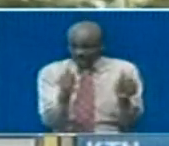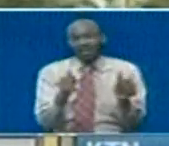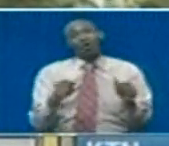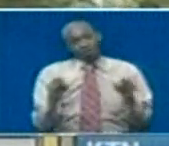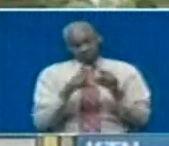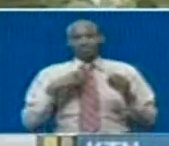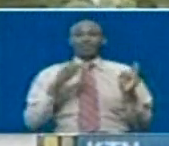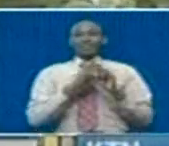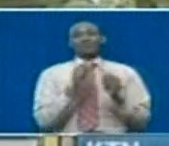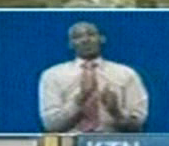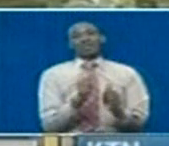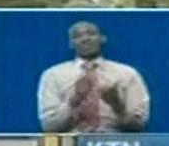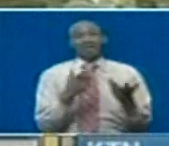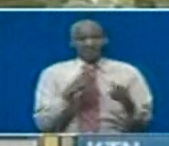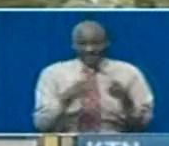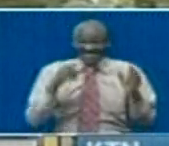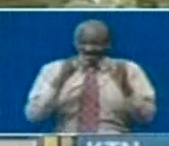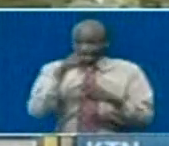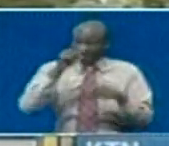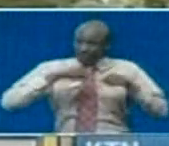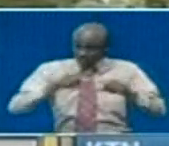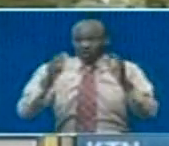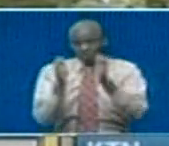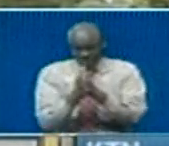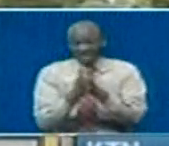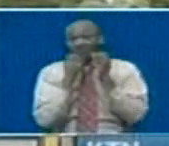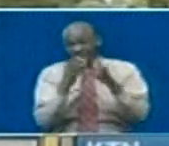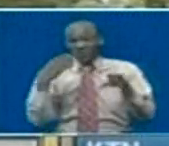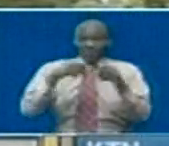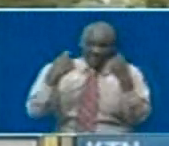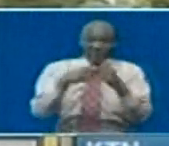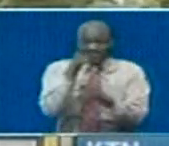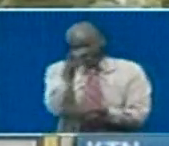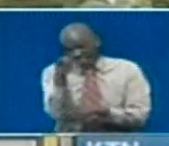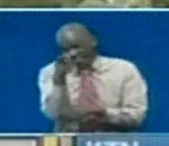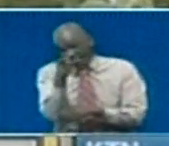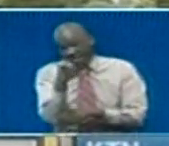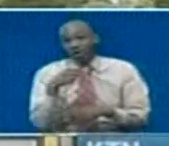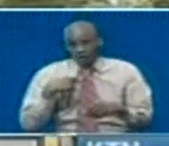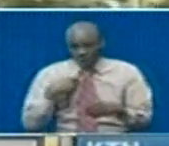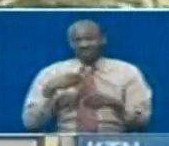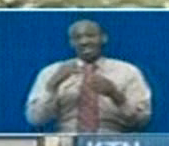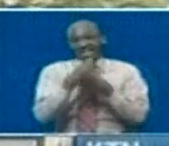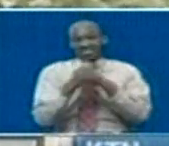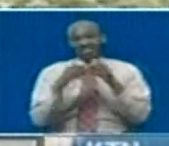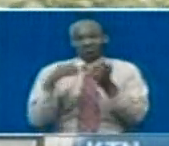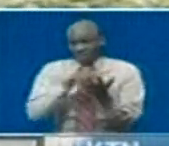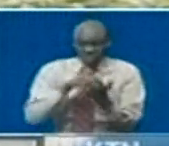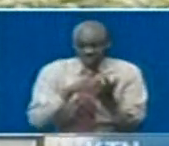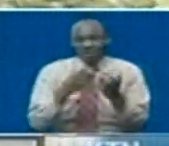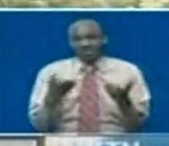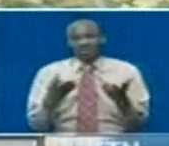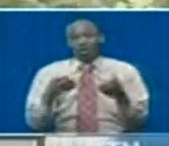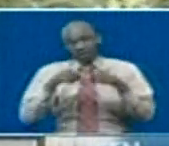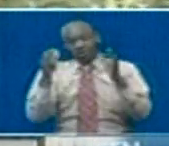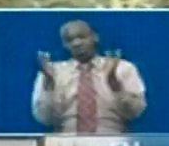do I have to be abrasive about? But if they continue with their disinformation, if they continue destabilizing this country, if they continue with things